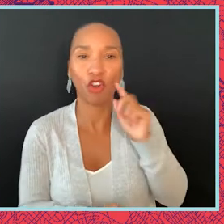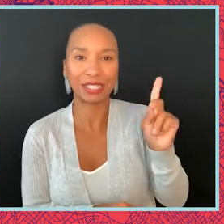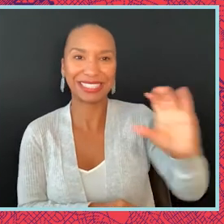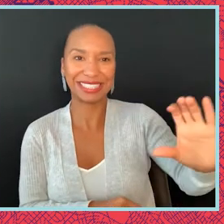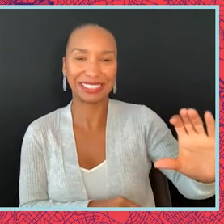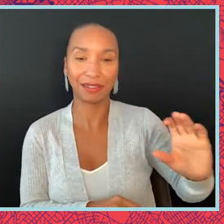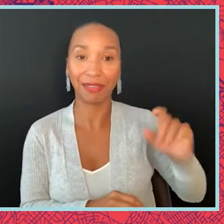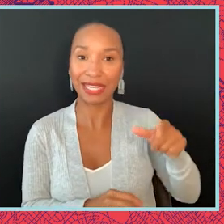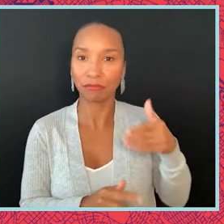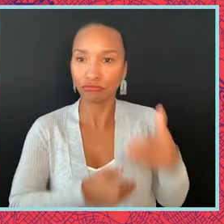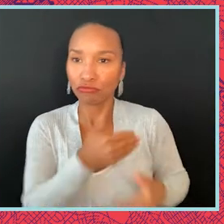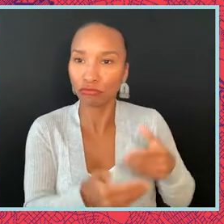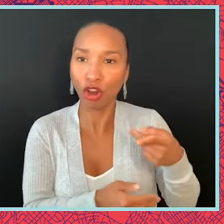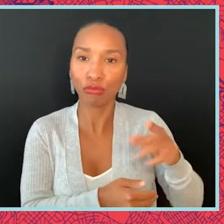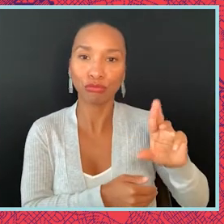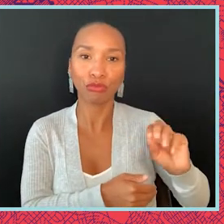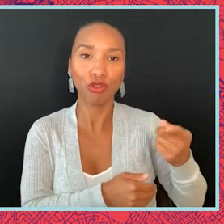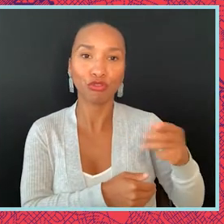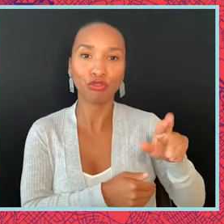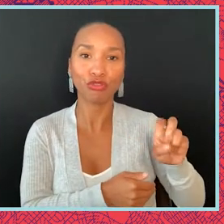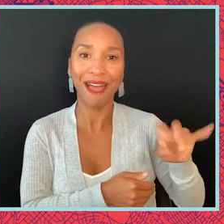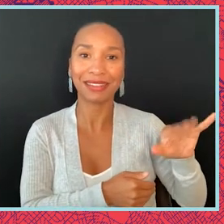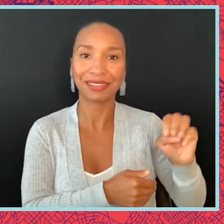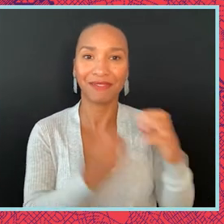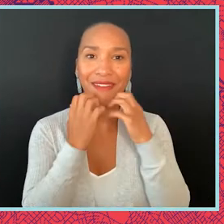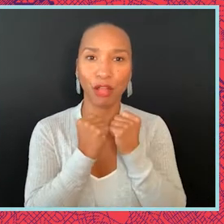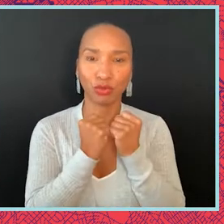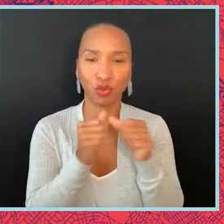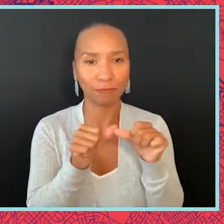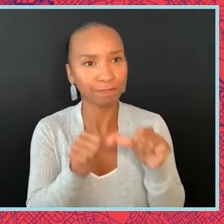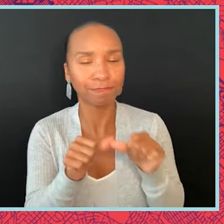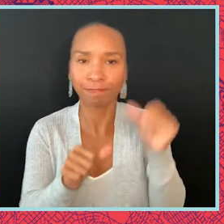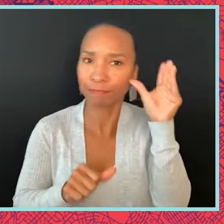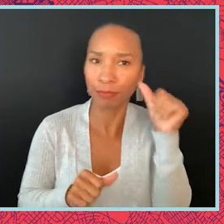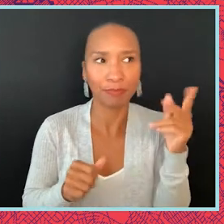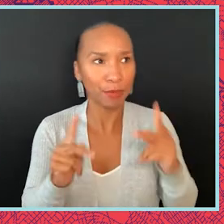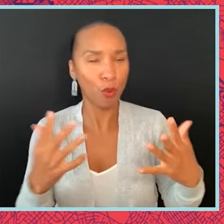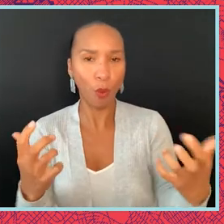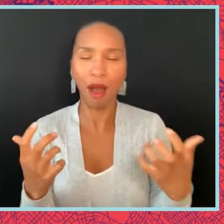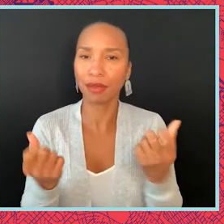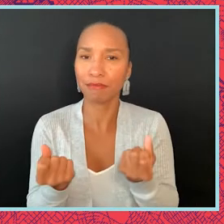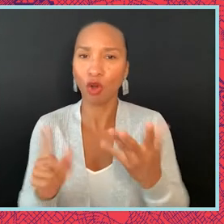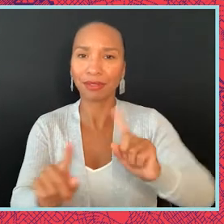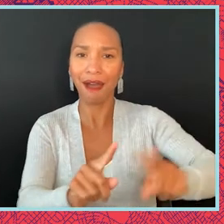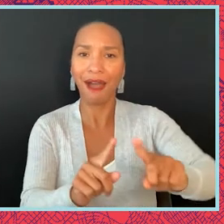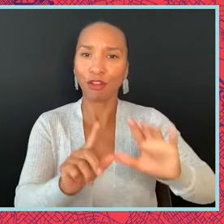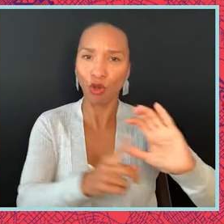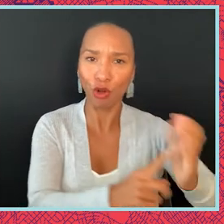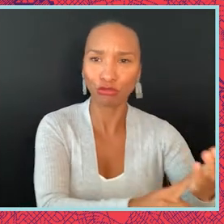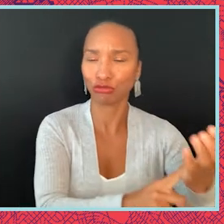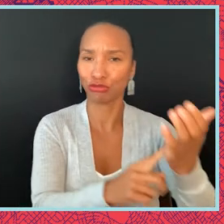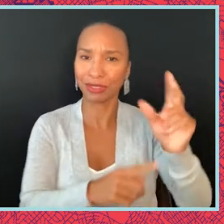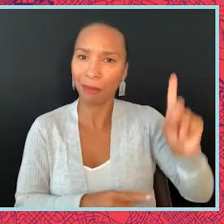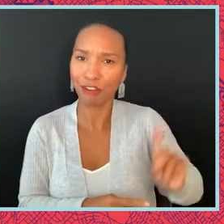these progressive values are consistent. People have a vision of a multicultural democracy. And so that's, you know, a lot of what I talk